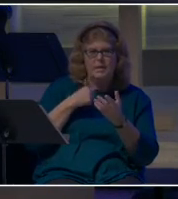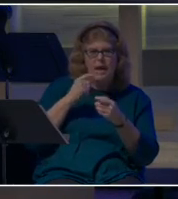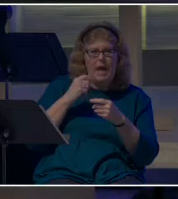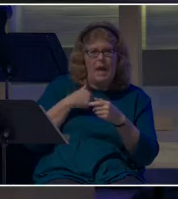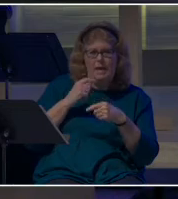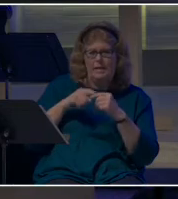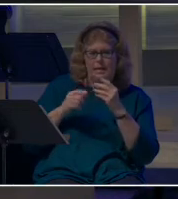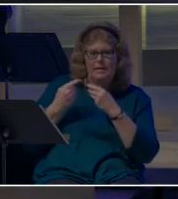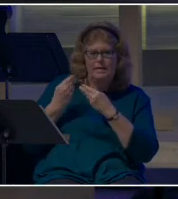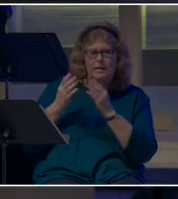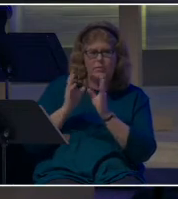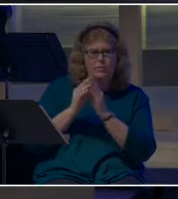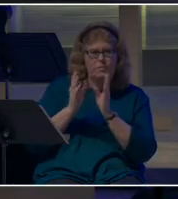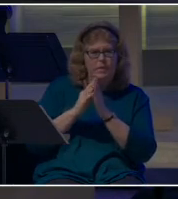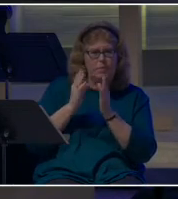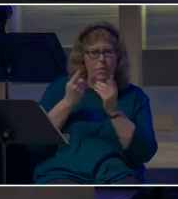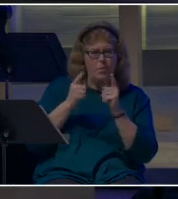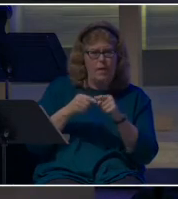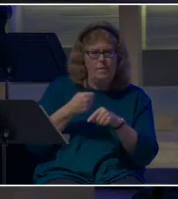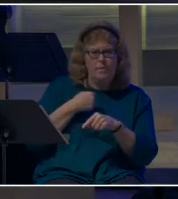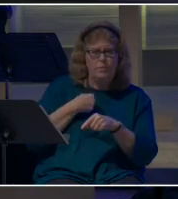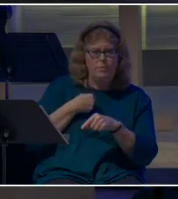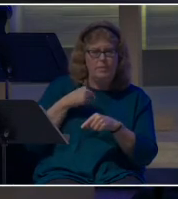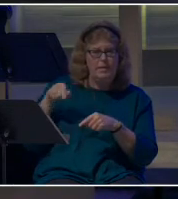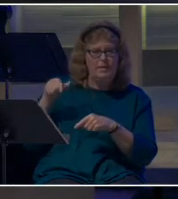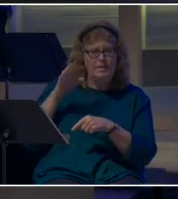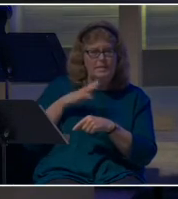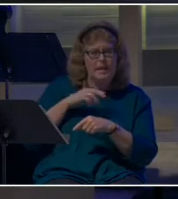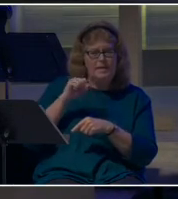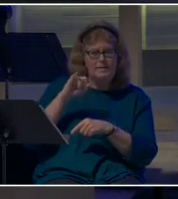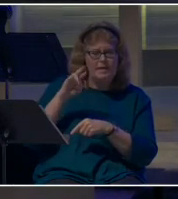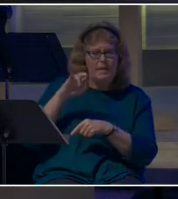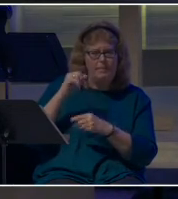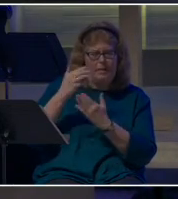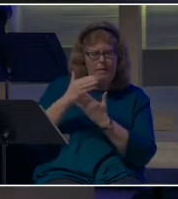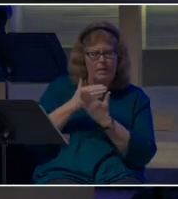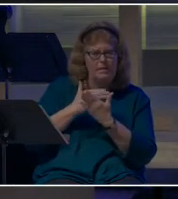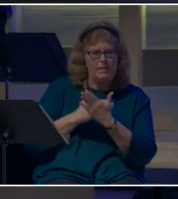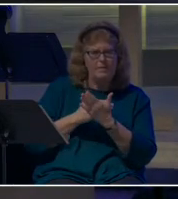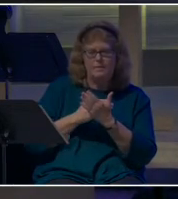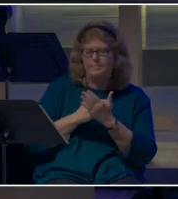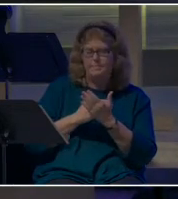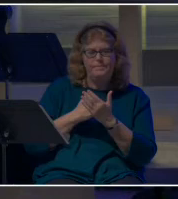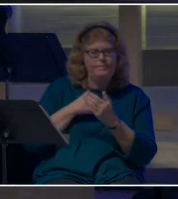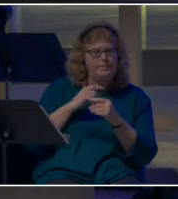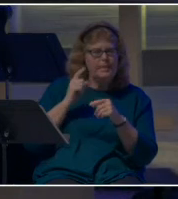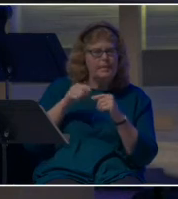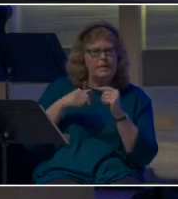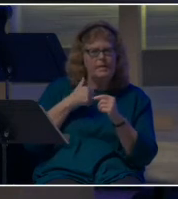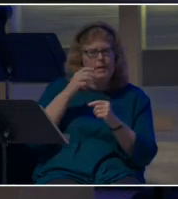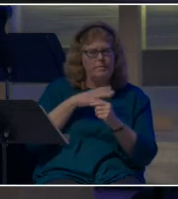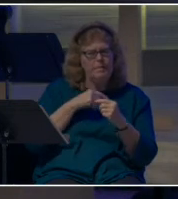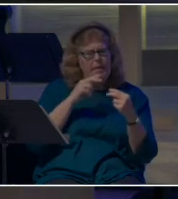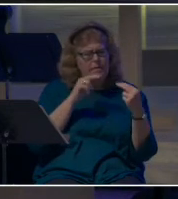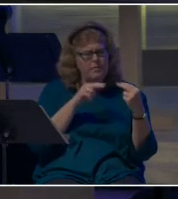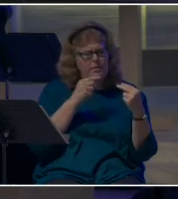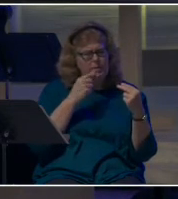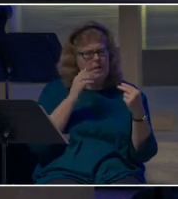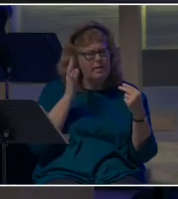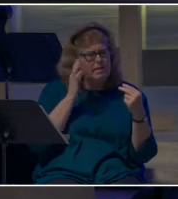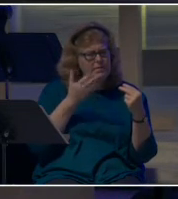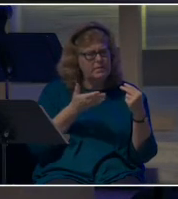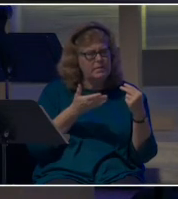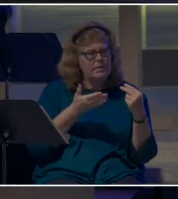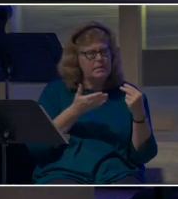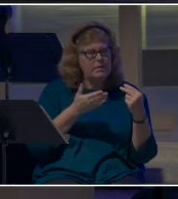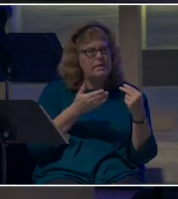with him. Do you know what will happen to me? This guy's on the Siberia list. No way." And the young man looked at her and said, "Listen,